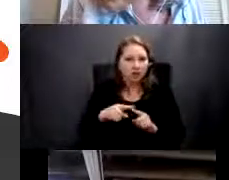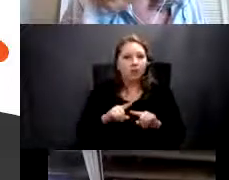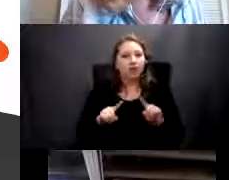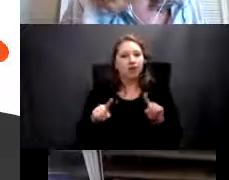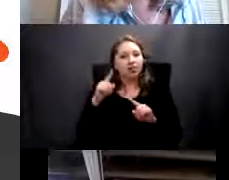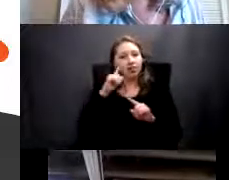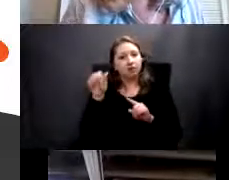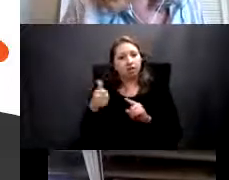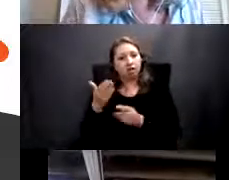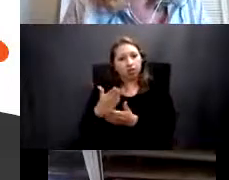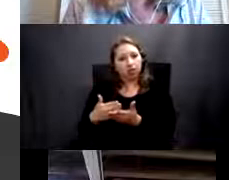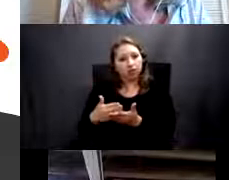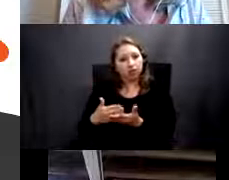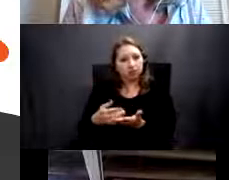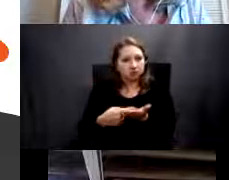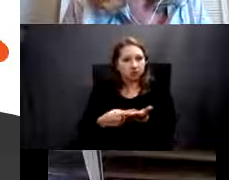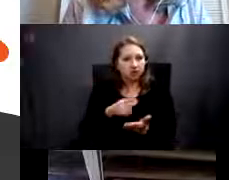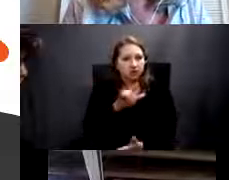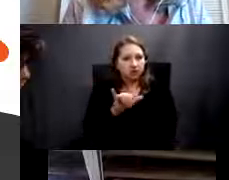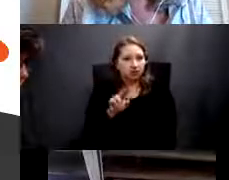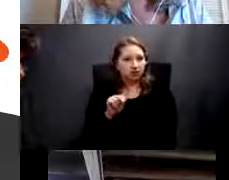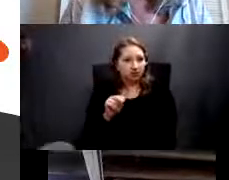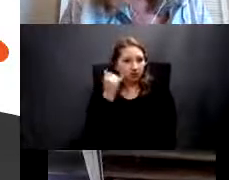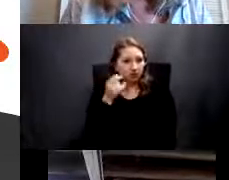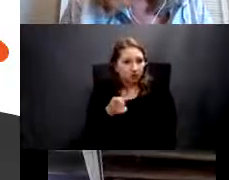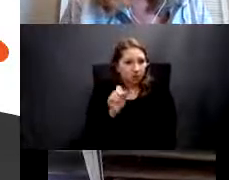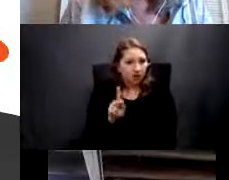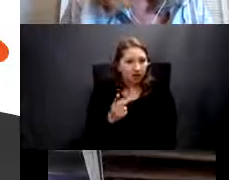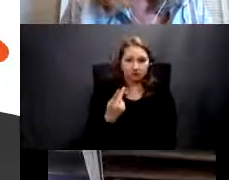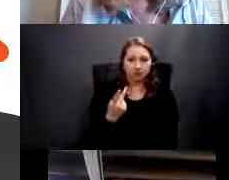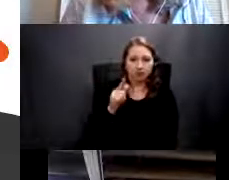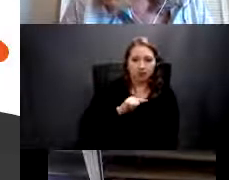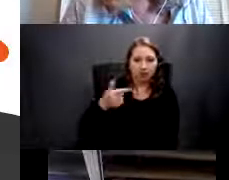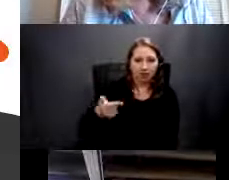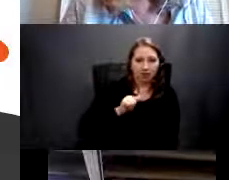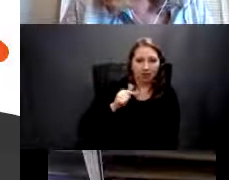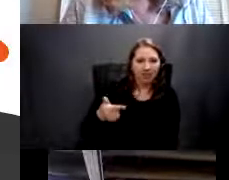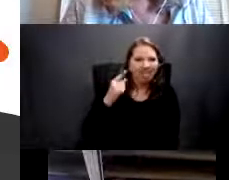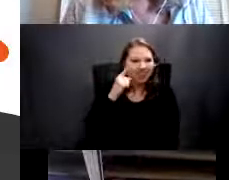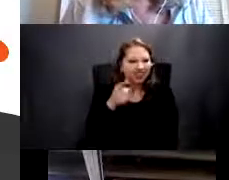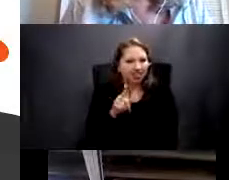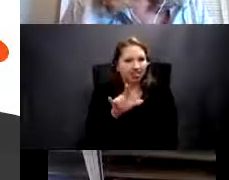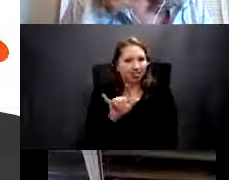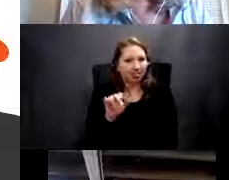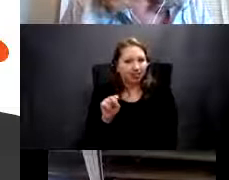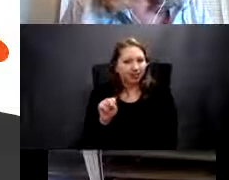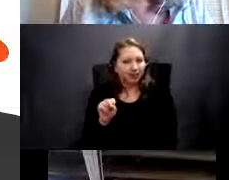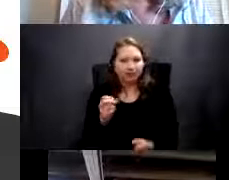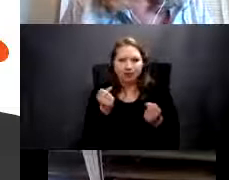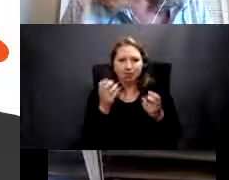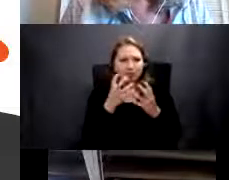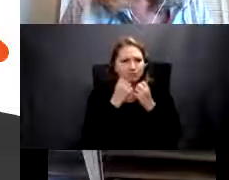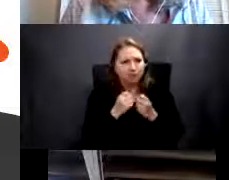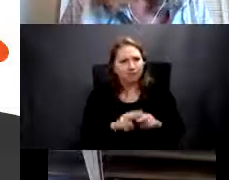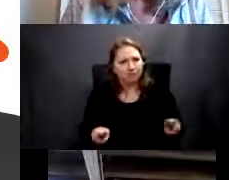the other pieces, Lynn, if you're okay, we can both kind of go back and forth. I think you have a lot of valuable experience to